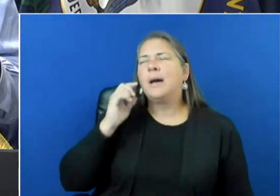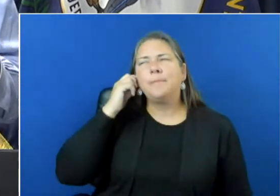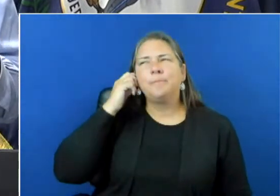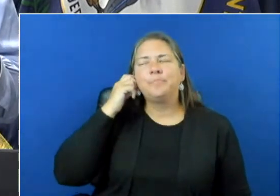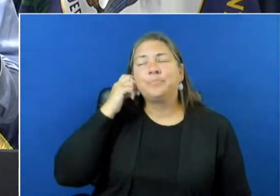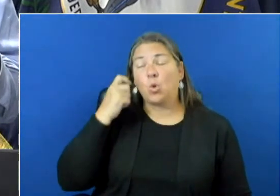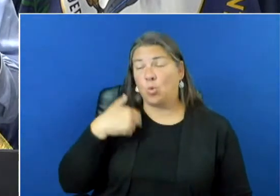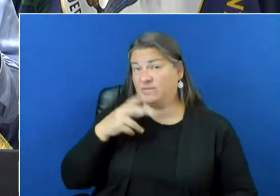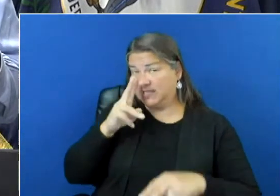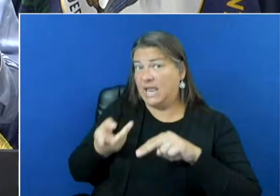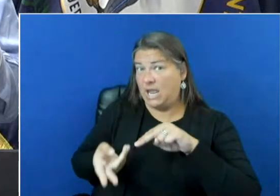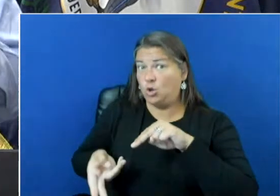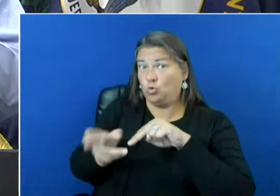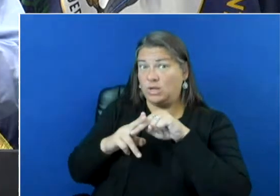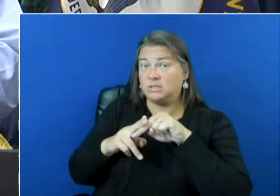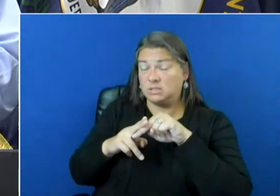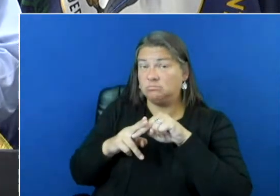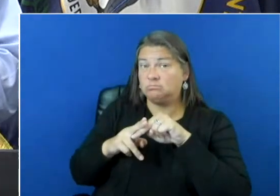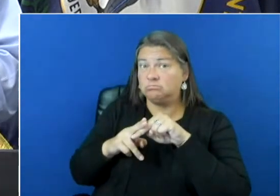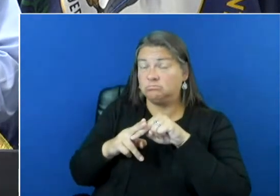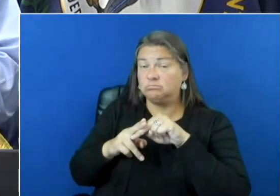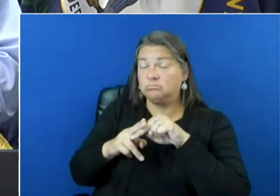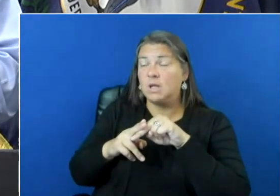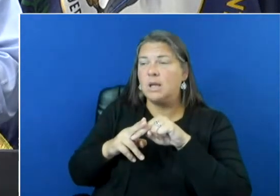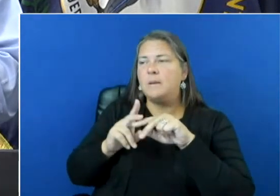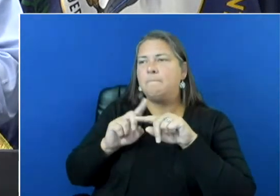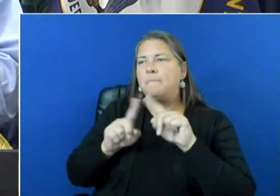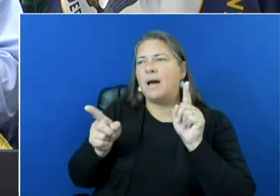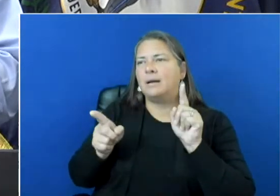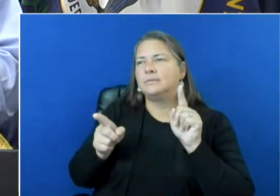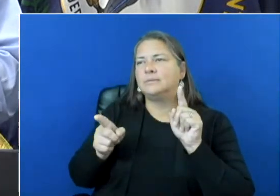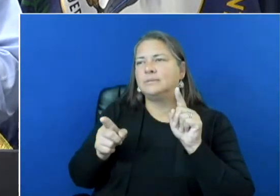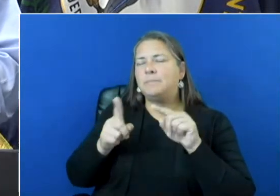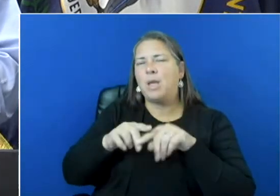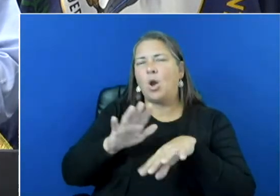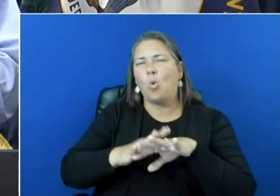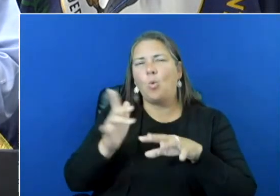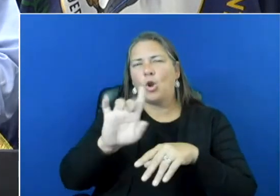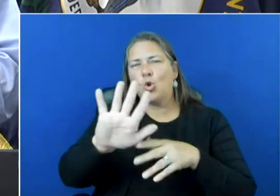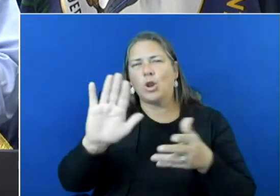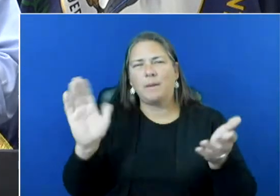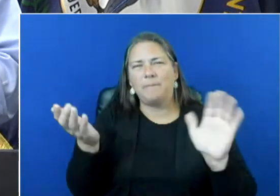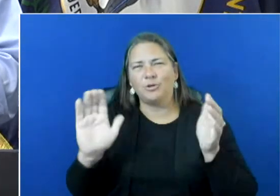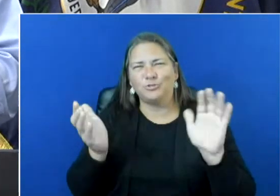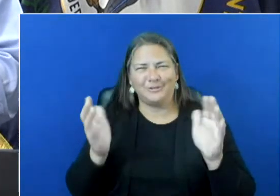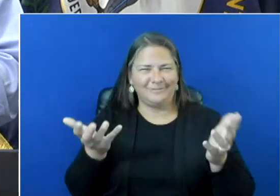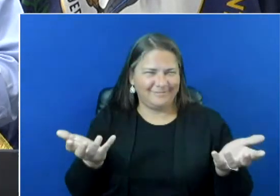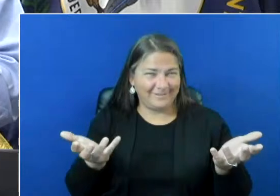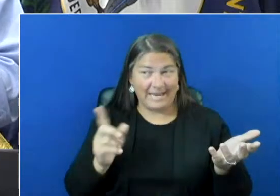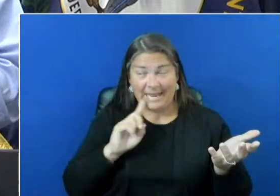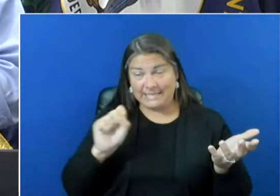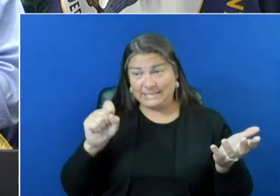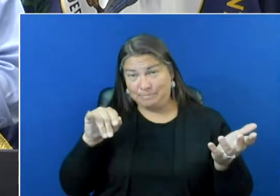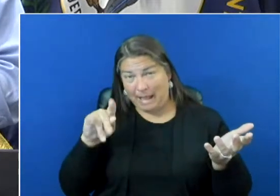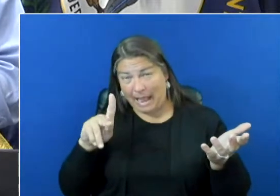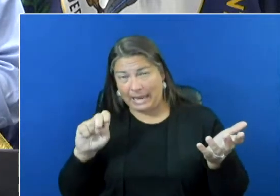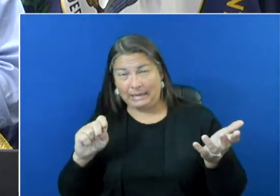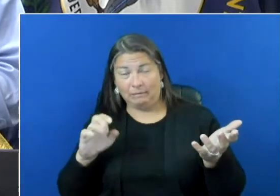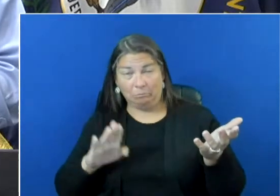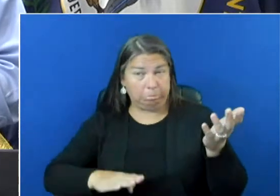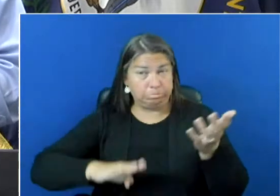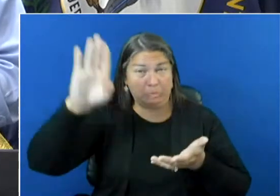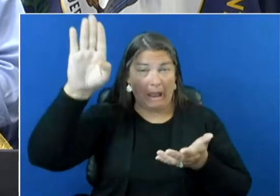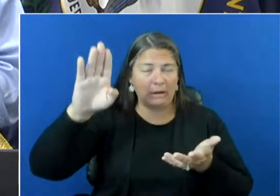increase, but it's what you compare it to that I guess would determine whether it's a spike. Right now, I think we're looking